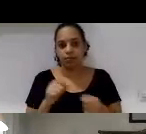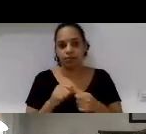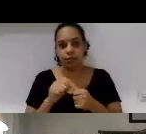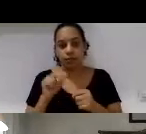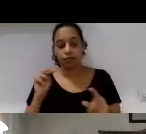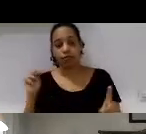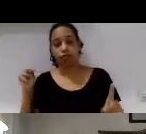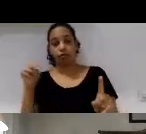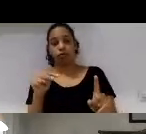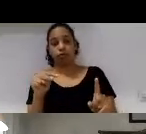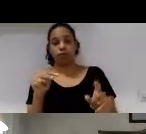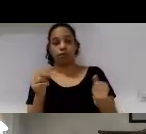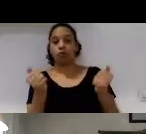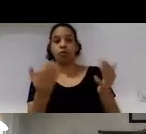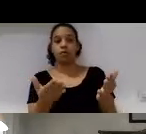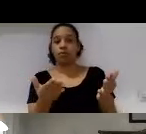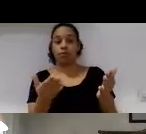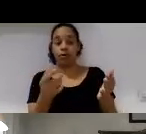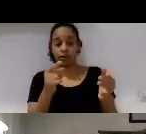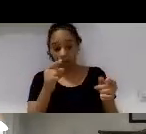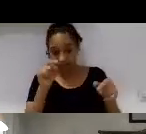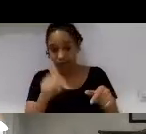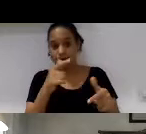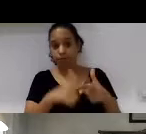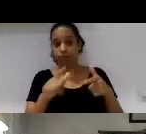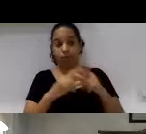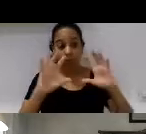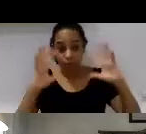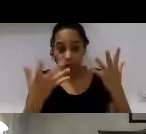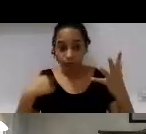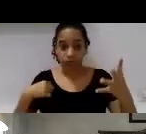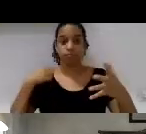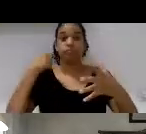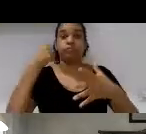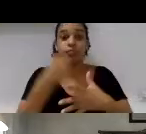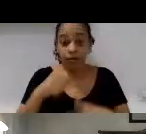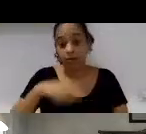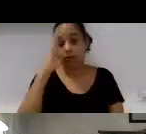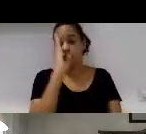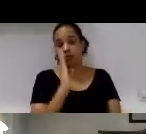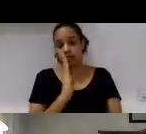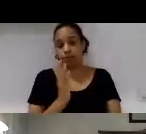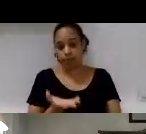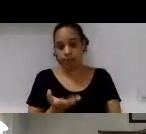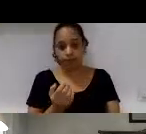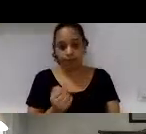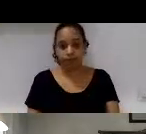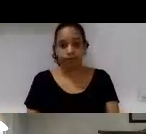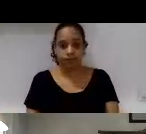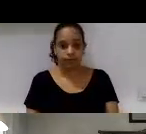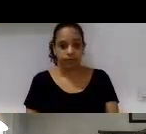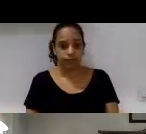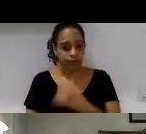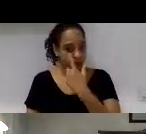of crisis strike the eye. Everyone argues about what to do, what is the reason for things, which section of society is